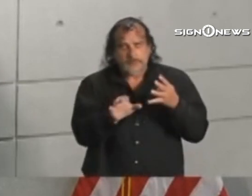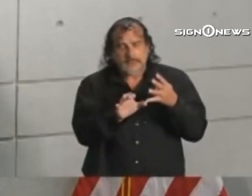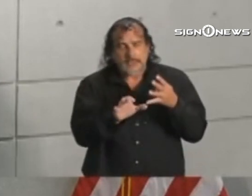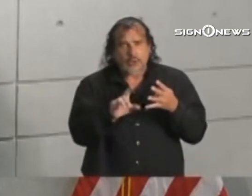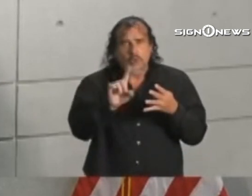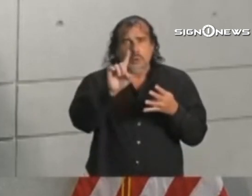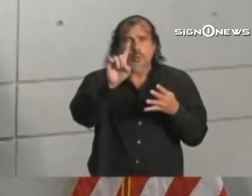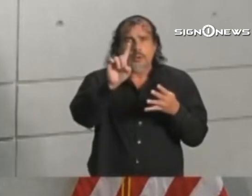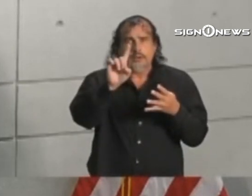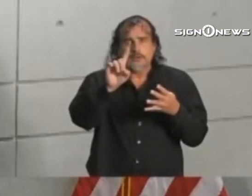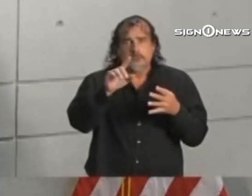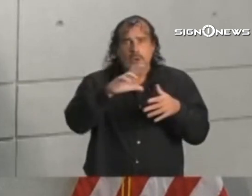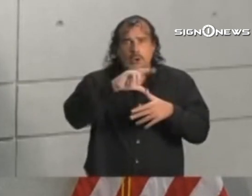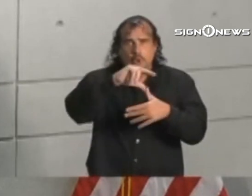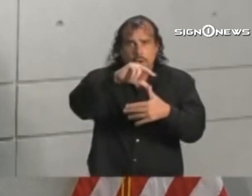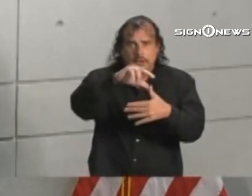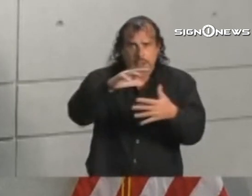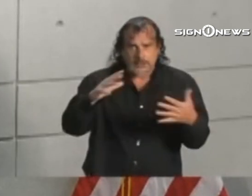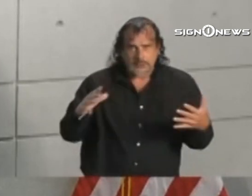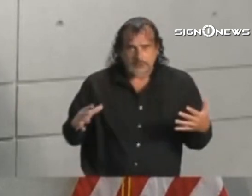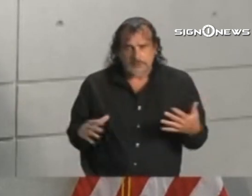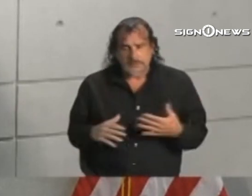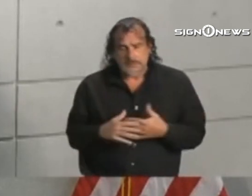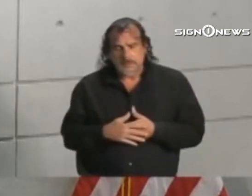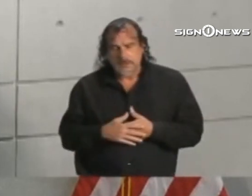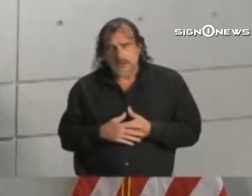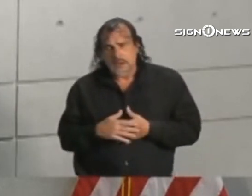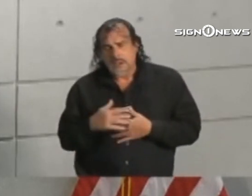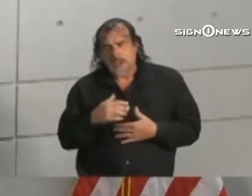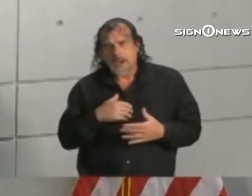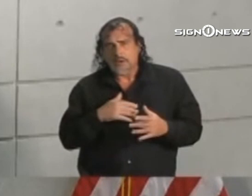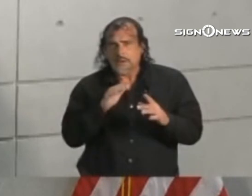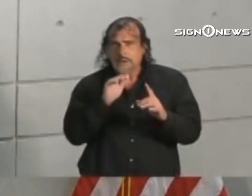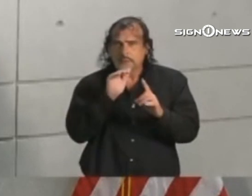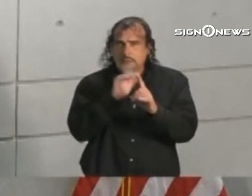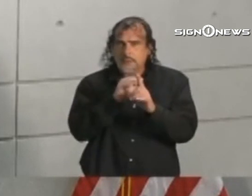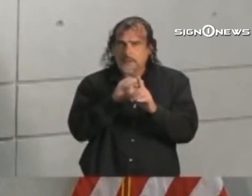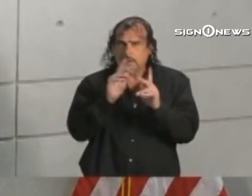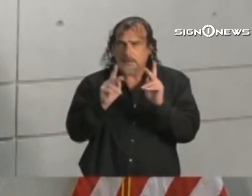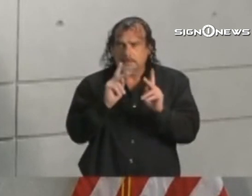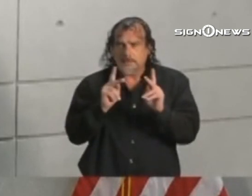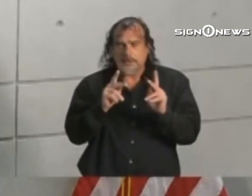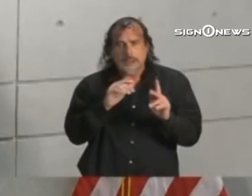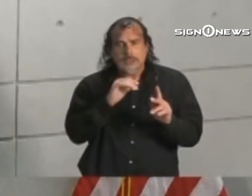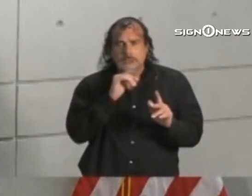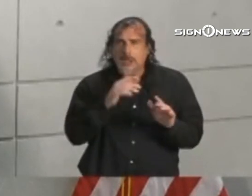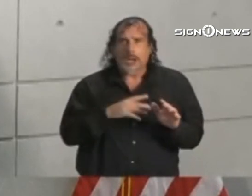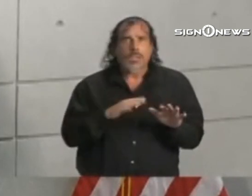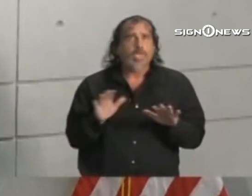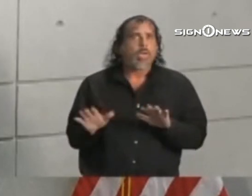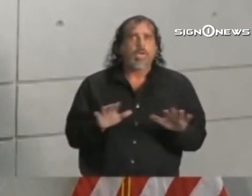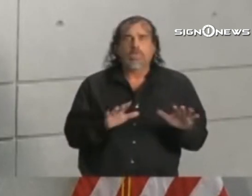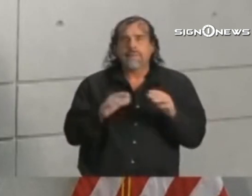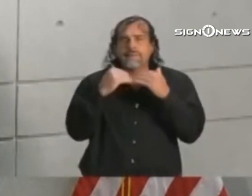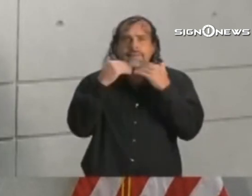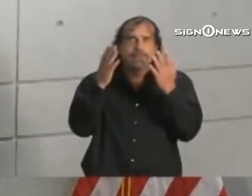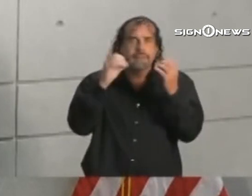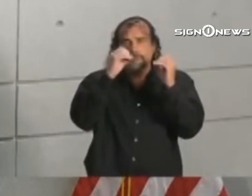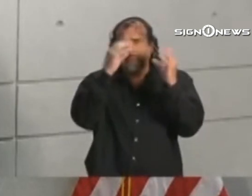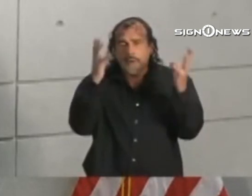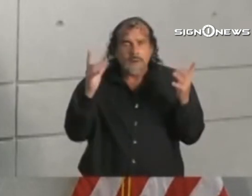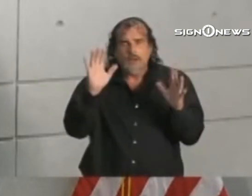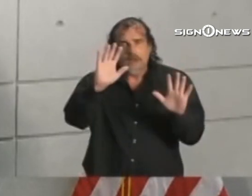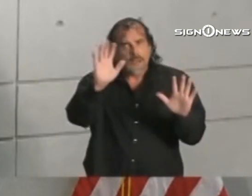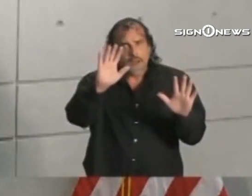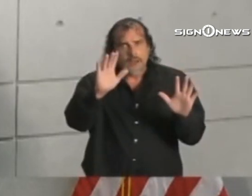1 hurricane. I want to remind everyone to not be complacent about this, to